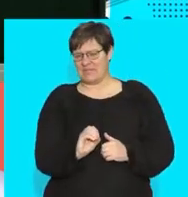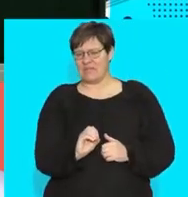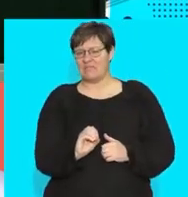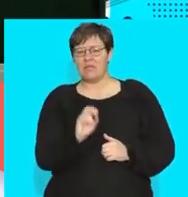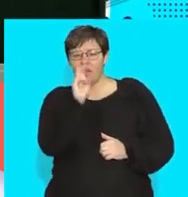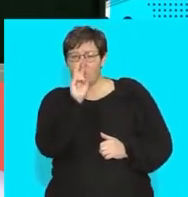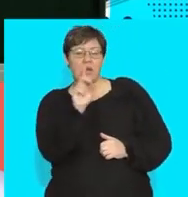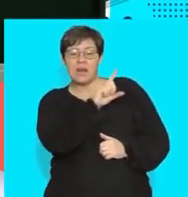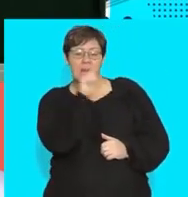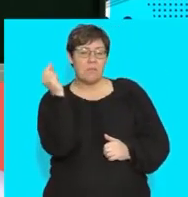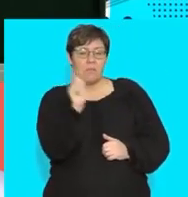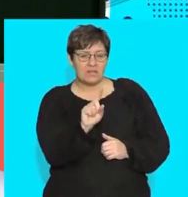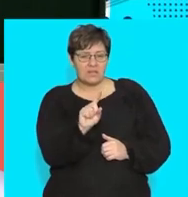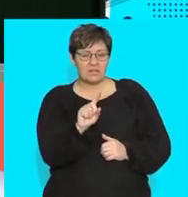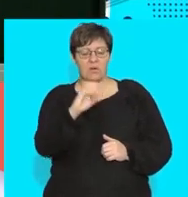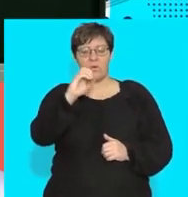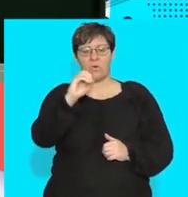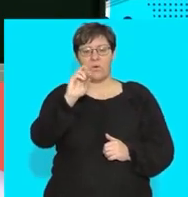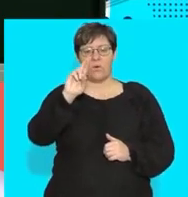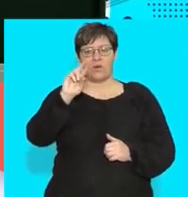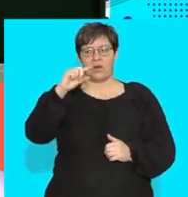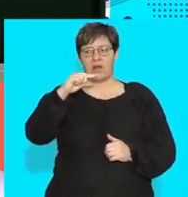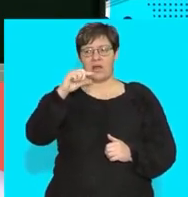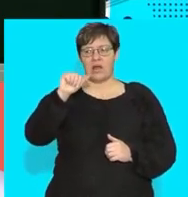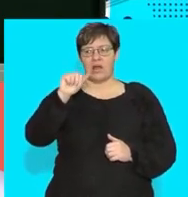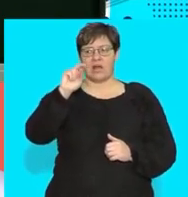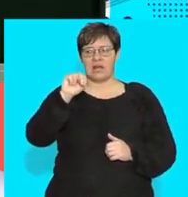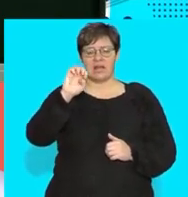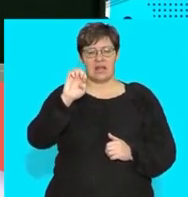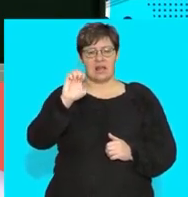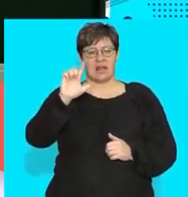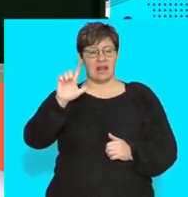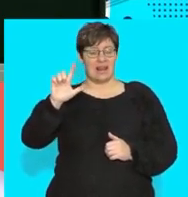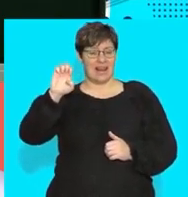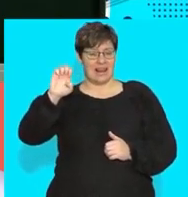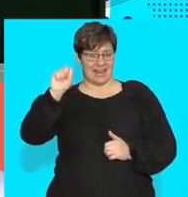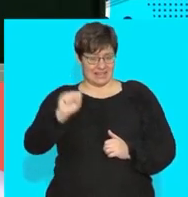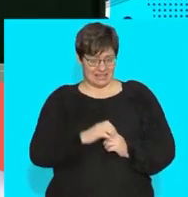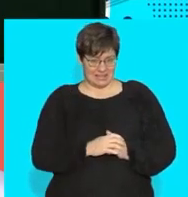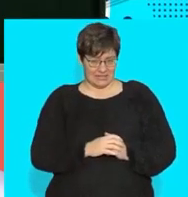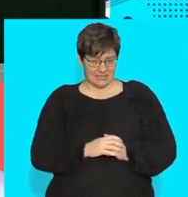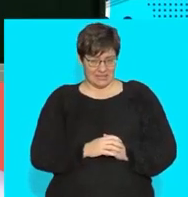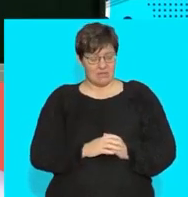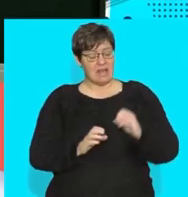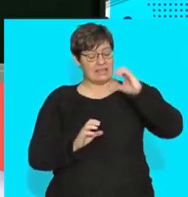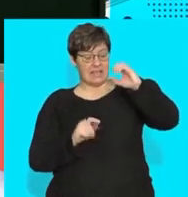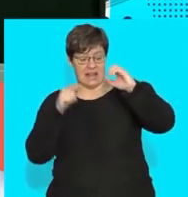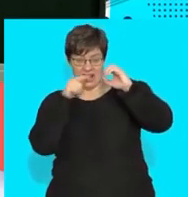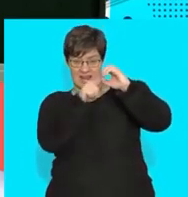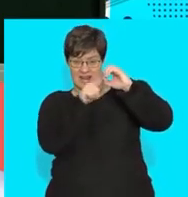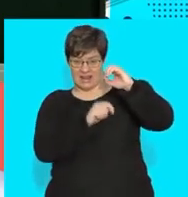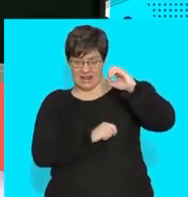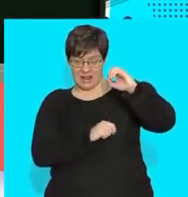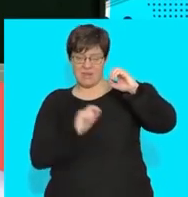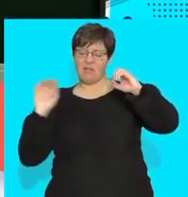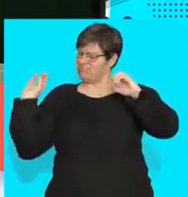We're looking at a thing called organelles. So when I say thing, what do I mean by that? When we're looking at the cell, and we're going